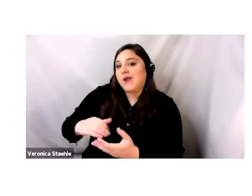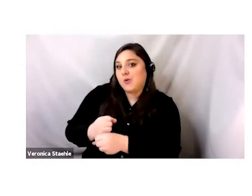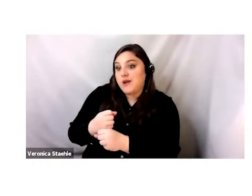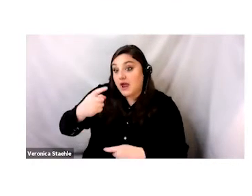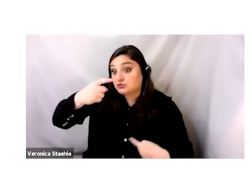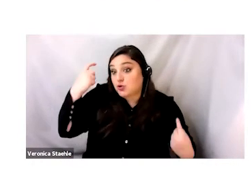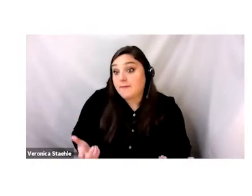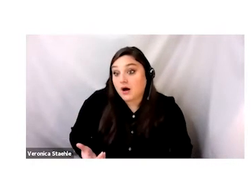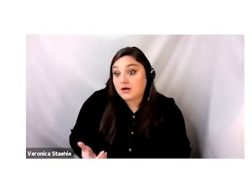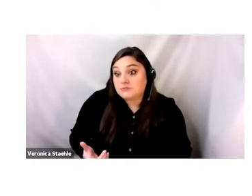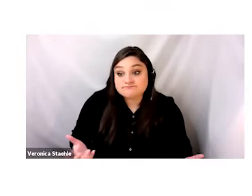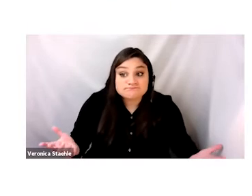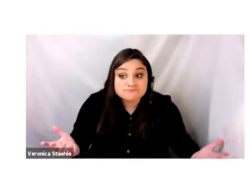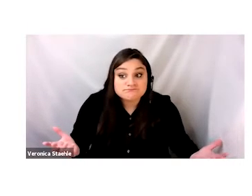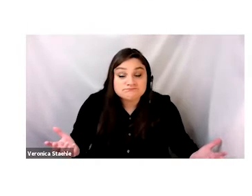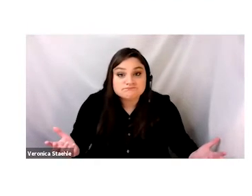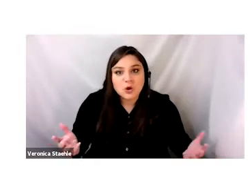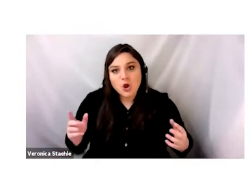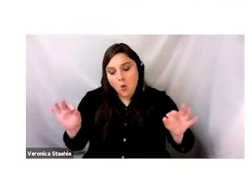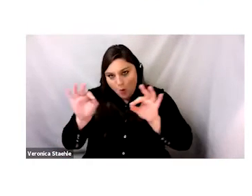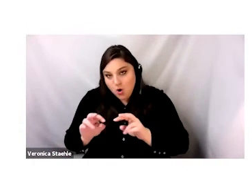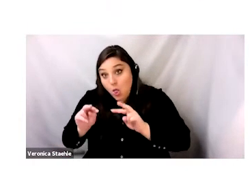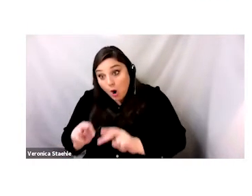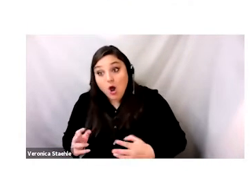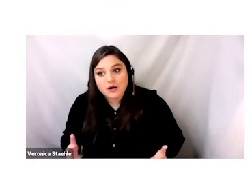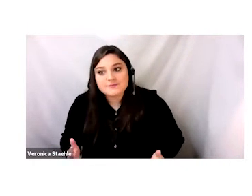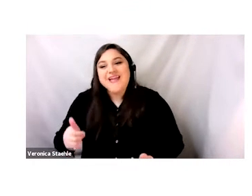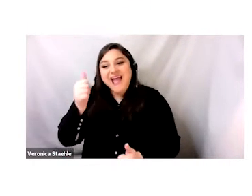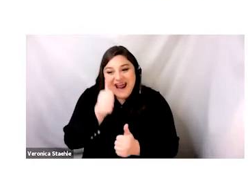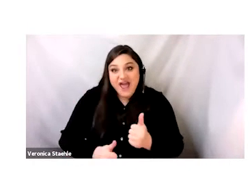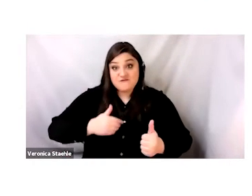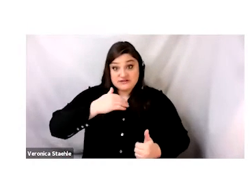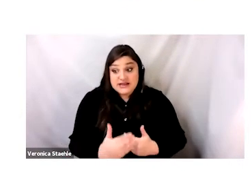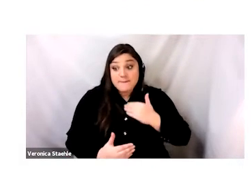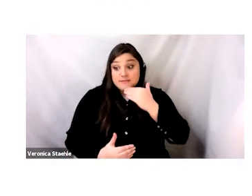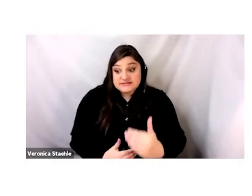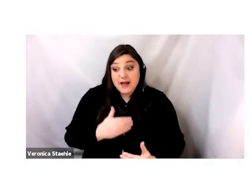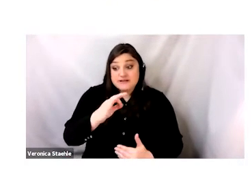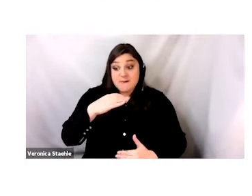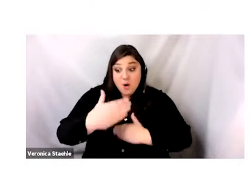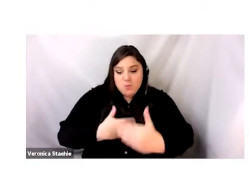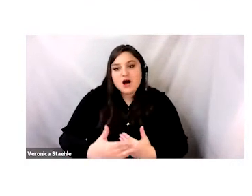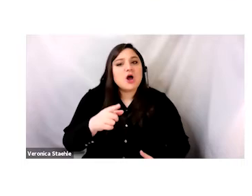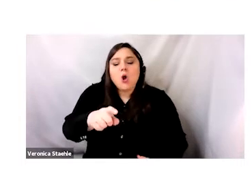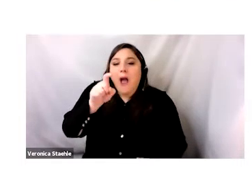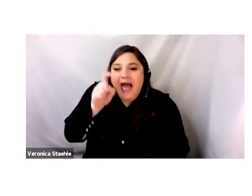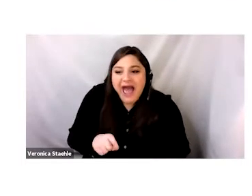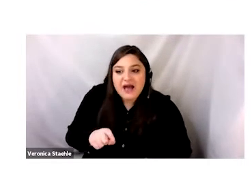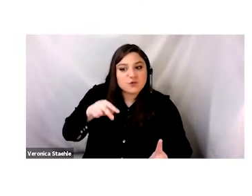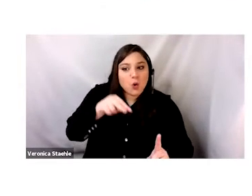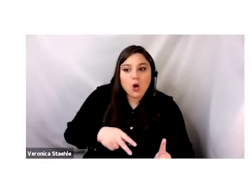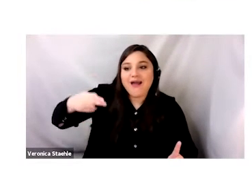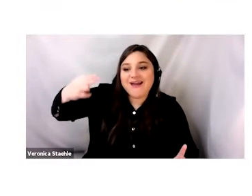know? And this, again, every step of the process, constantly thinking about history, constantly thinking about healing